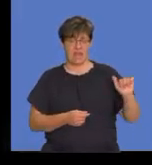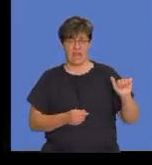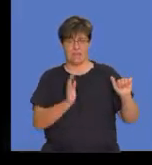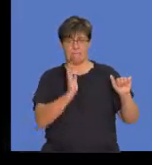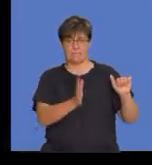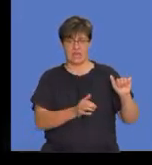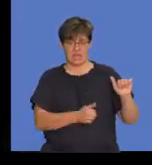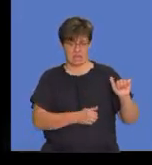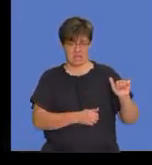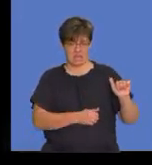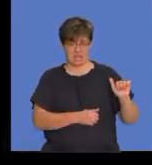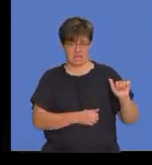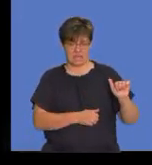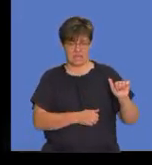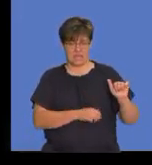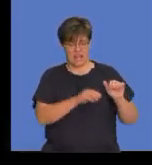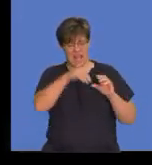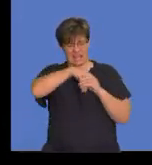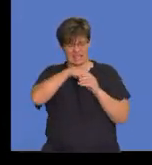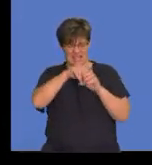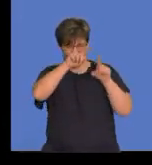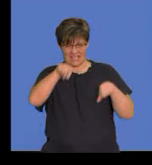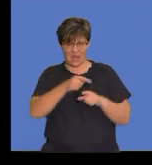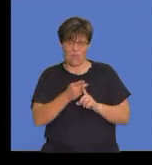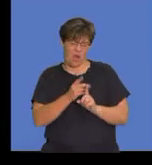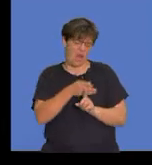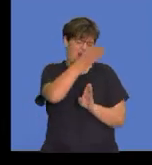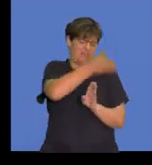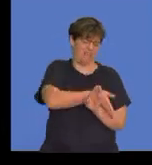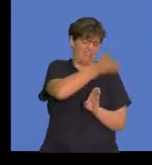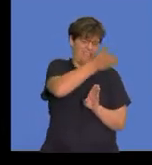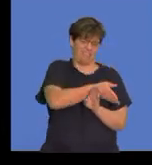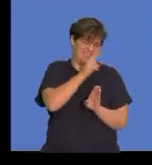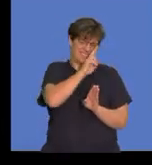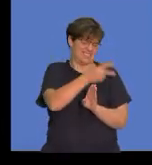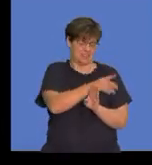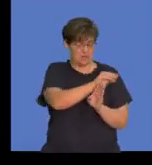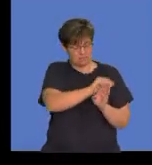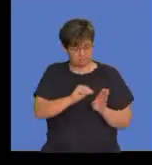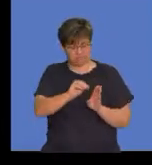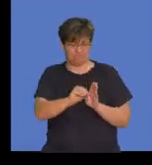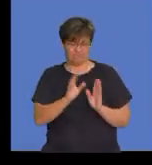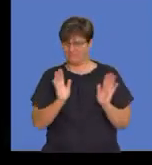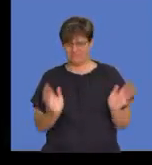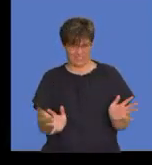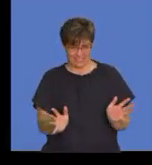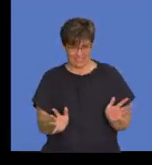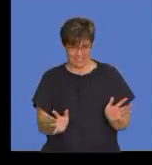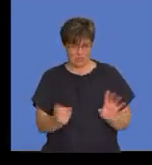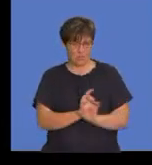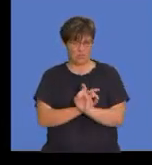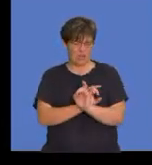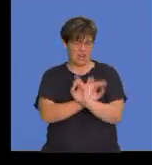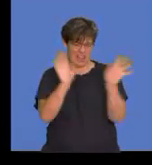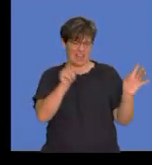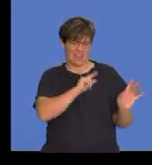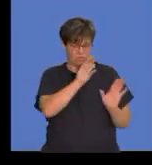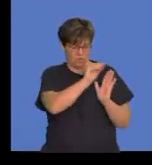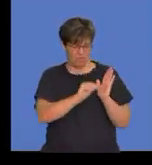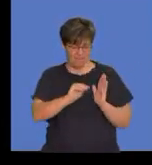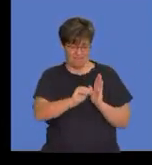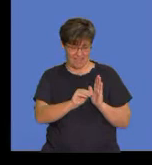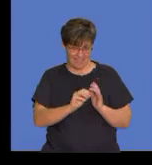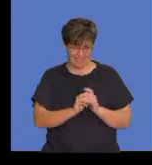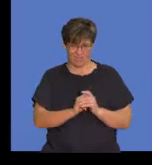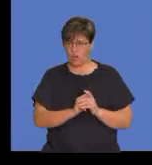label A inside the triangle, but it is just really for this side. I just wanted it to be clear, hence I put